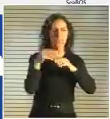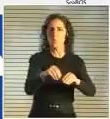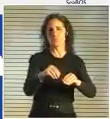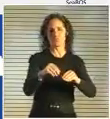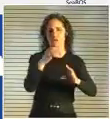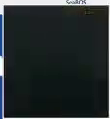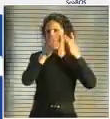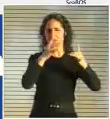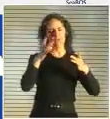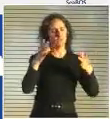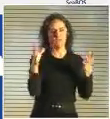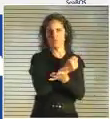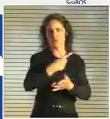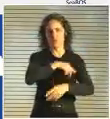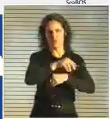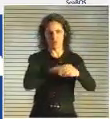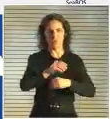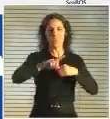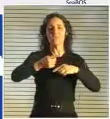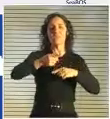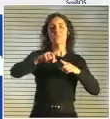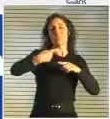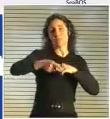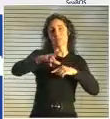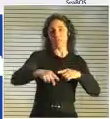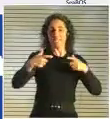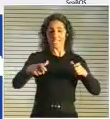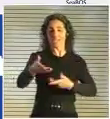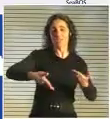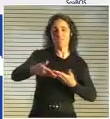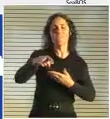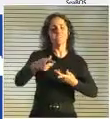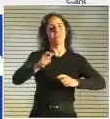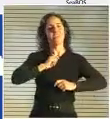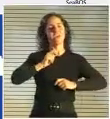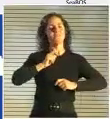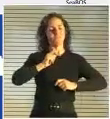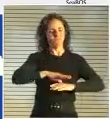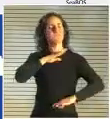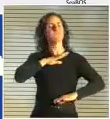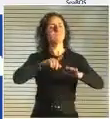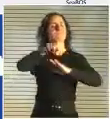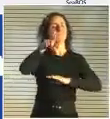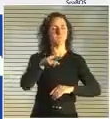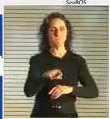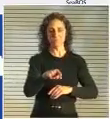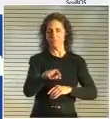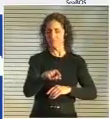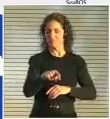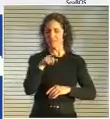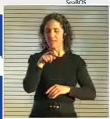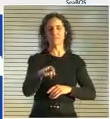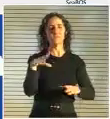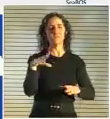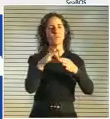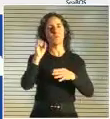Joint industry statements is a way to also move things forward. This is on to the World Trade Organization last year, and we hope it